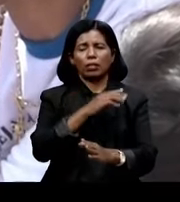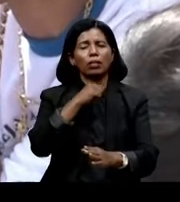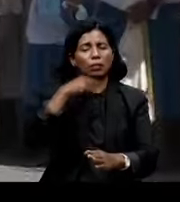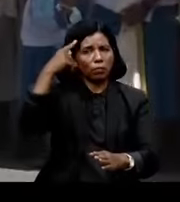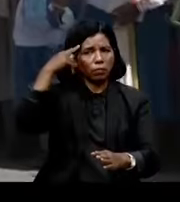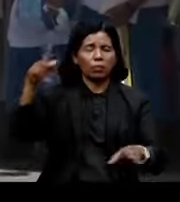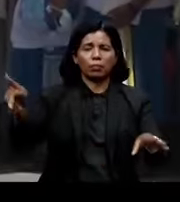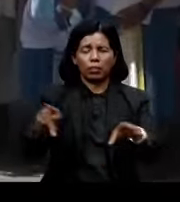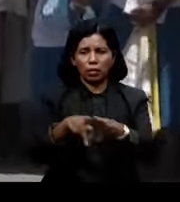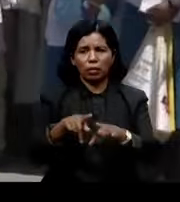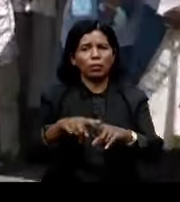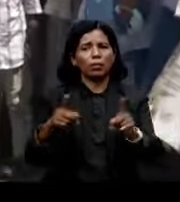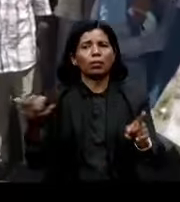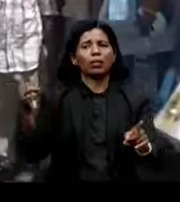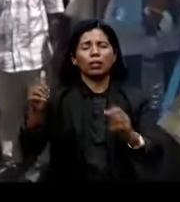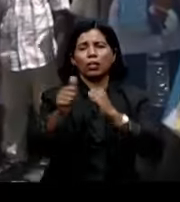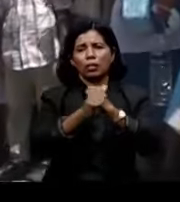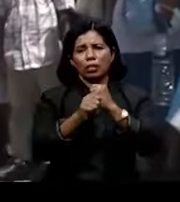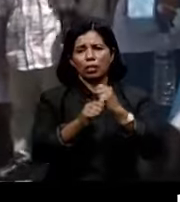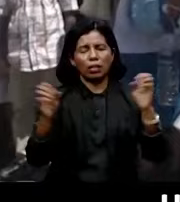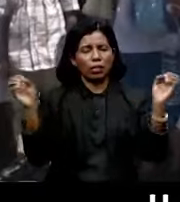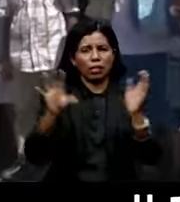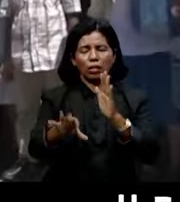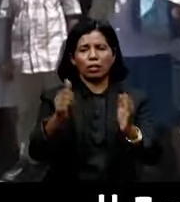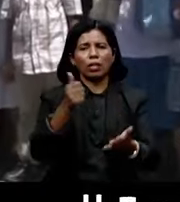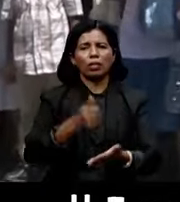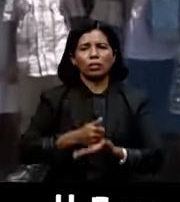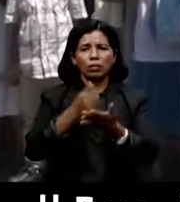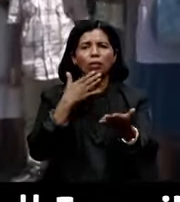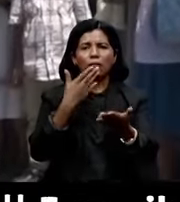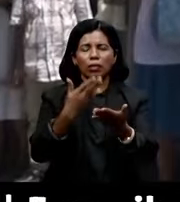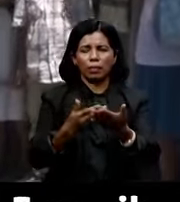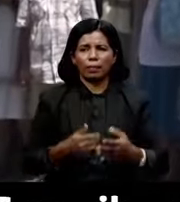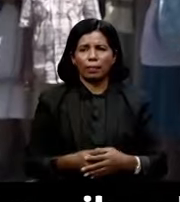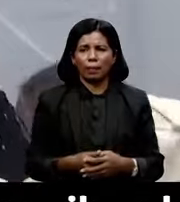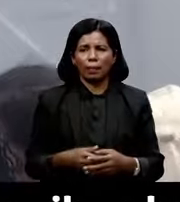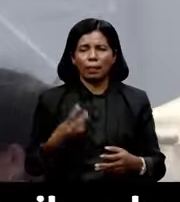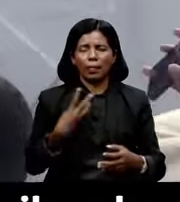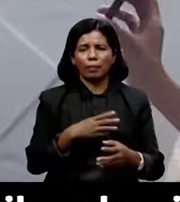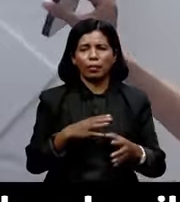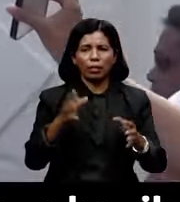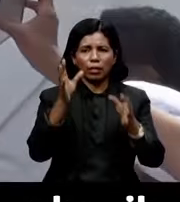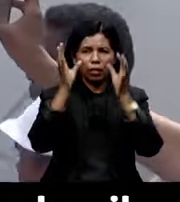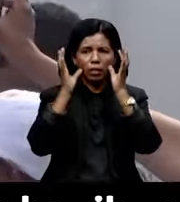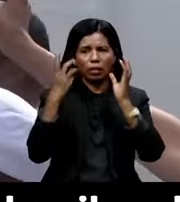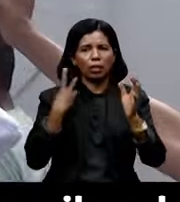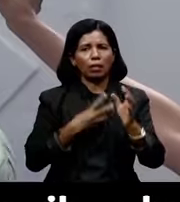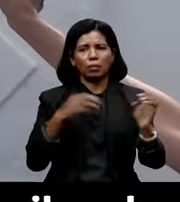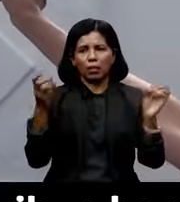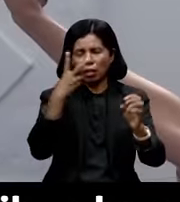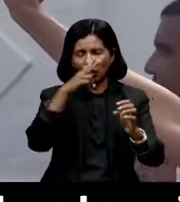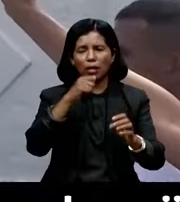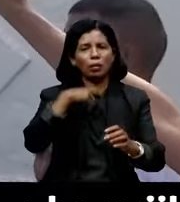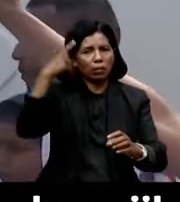ni presensa, mai besirnya saung ne lahetang aten saung dia. Protesta tebes, e anularo moras tebes, tan bani la consegue hare am